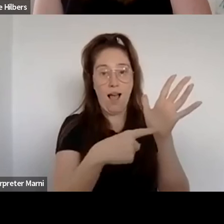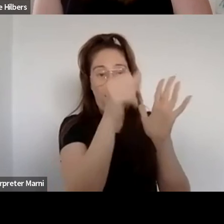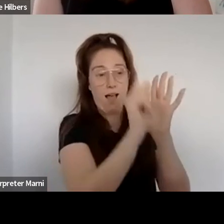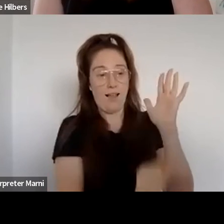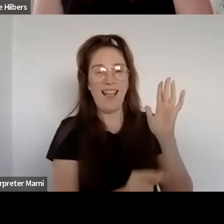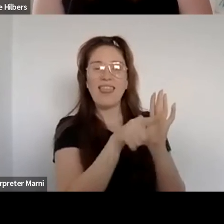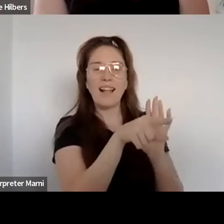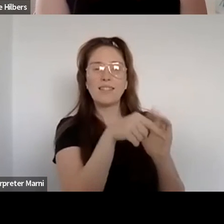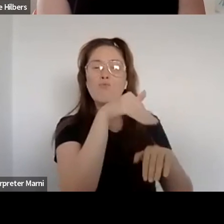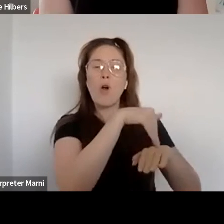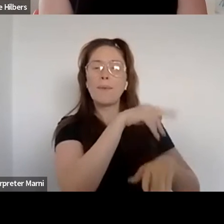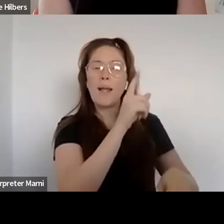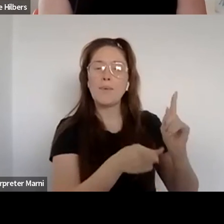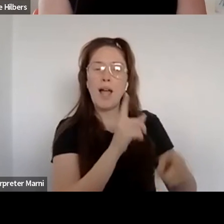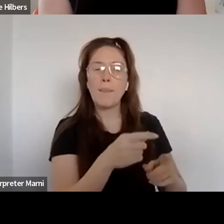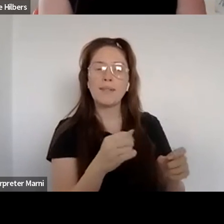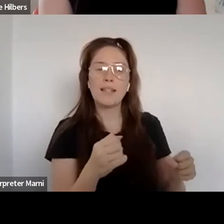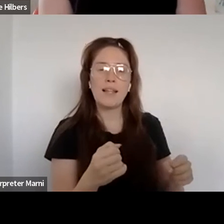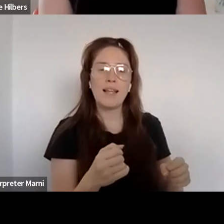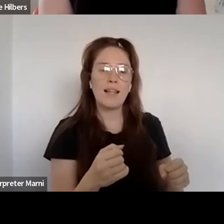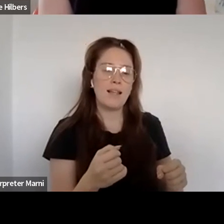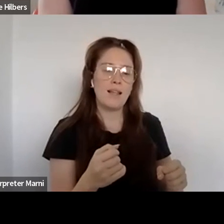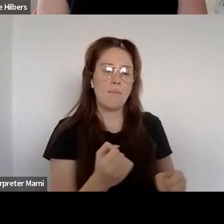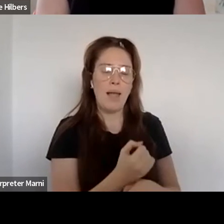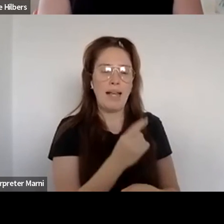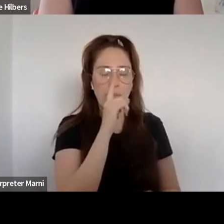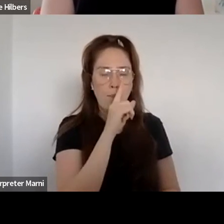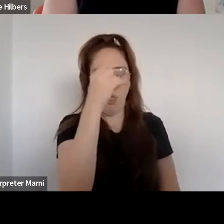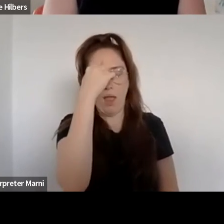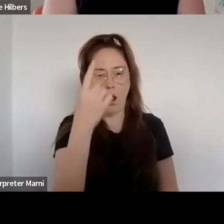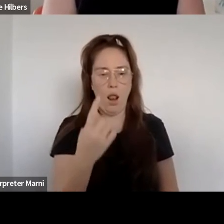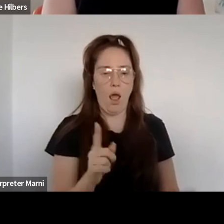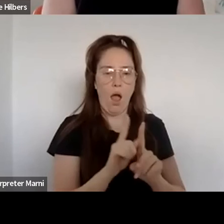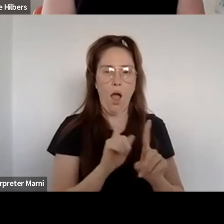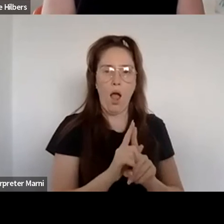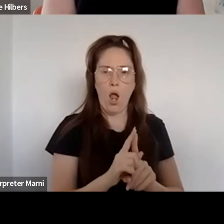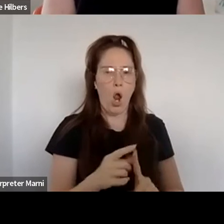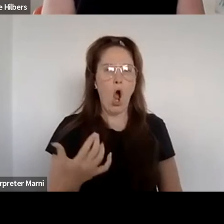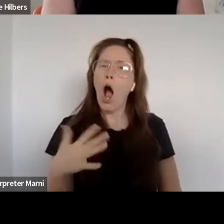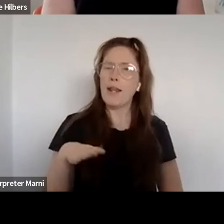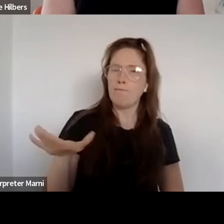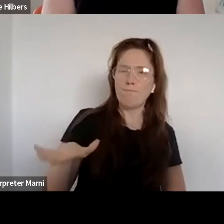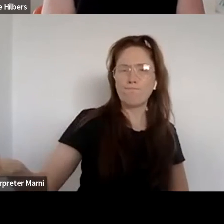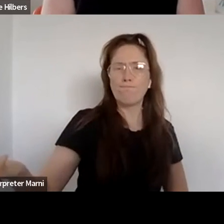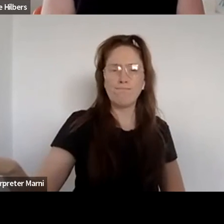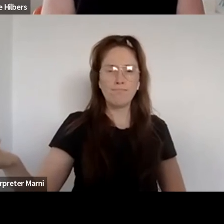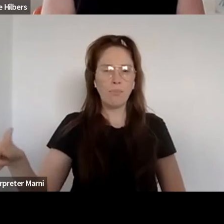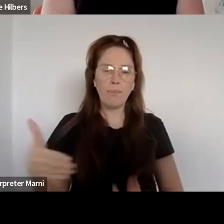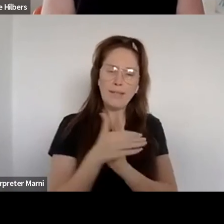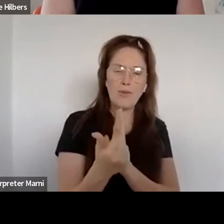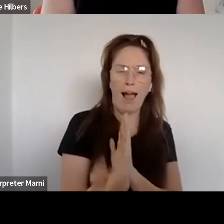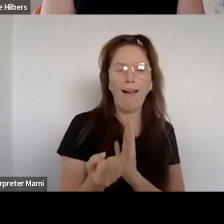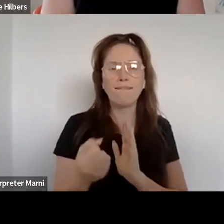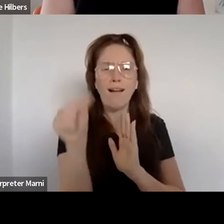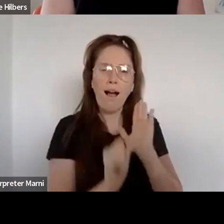it elevates things, and it brings in this kind of sense that you've got to be deeply gifted or trained, or you've got to be sort of struck